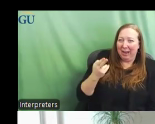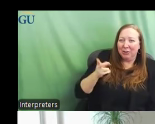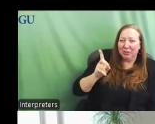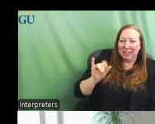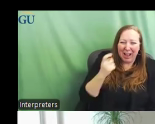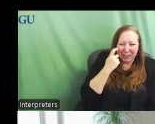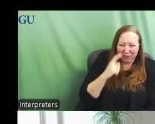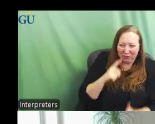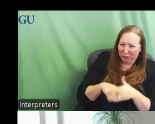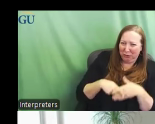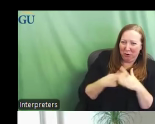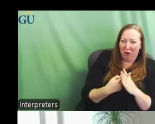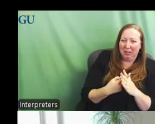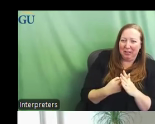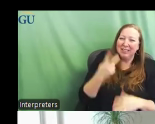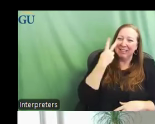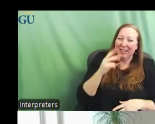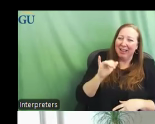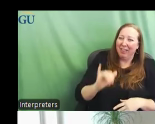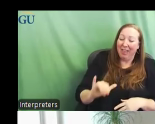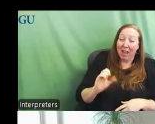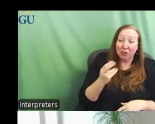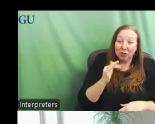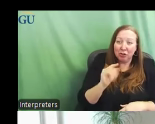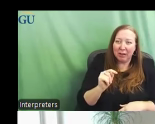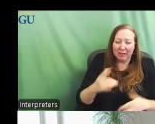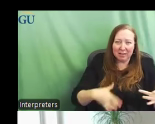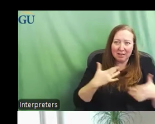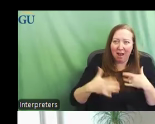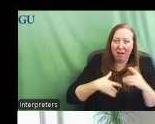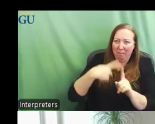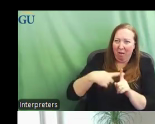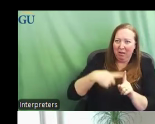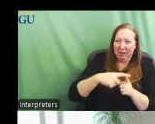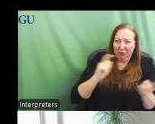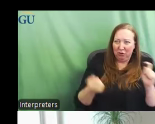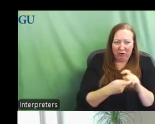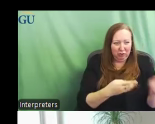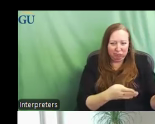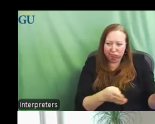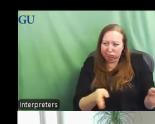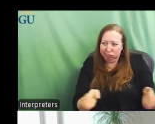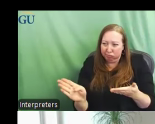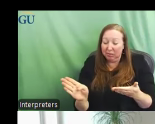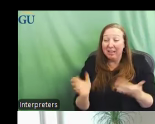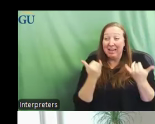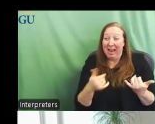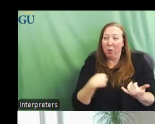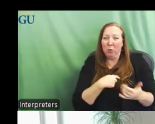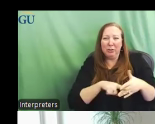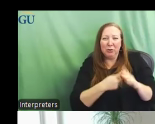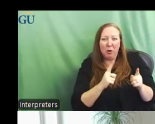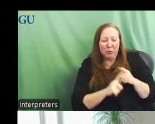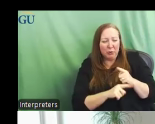what kind of exciting and positive changes have occurred since we started catching childhood hearing